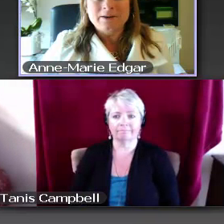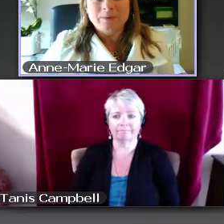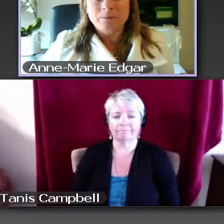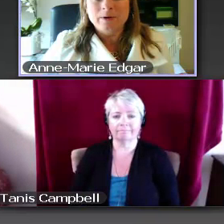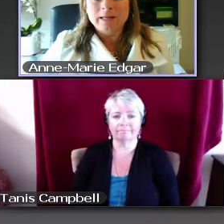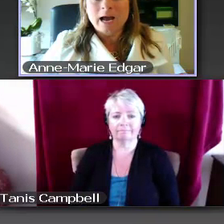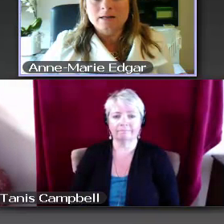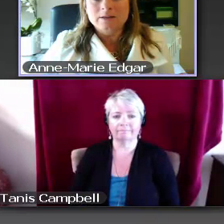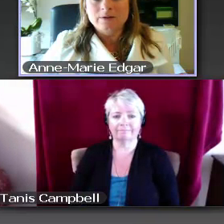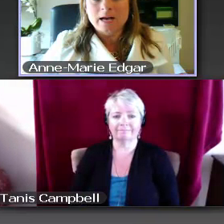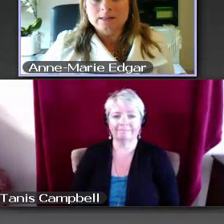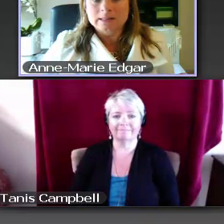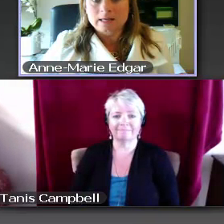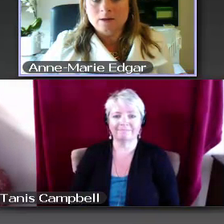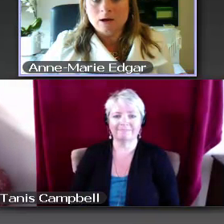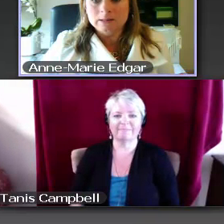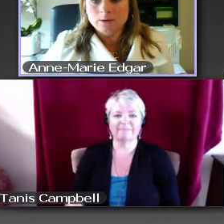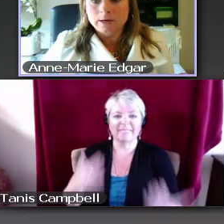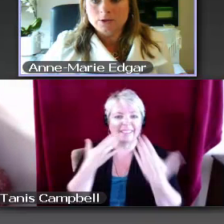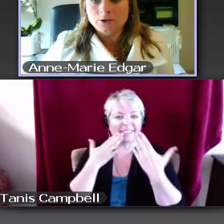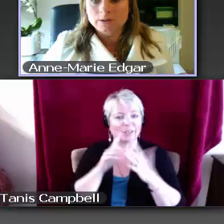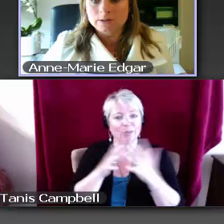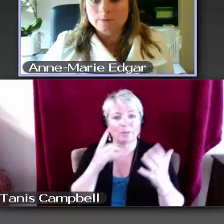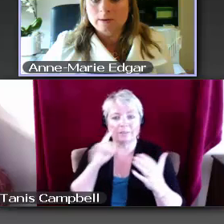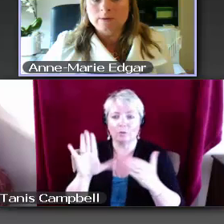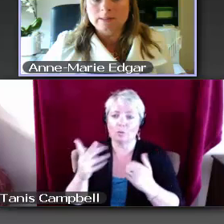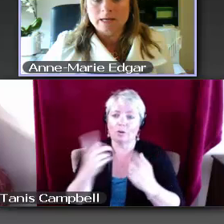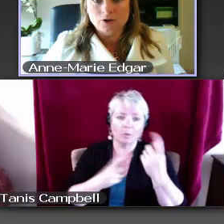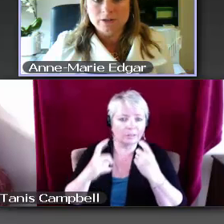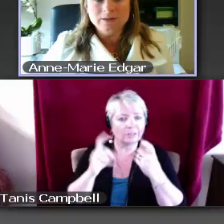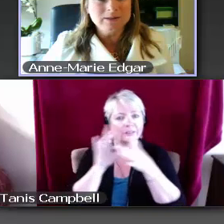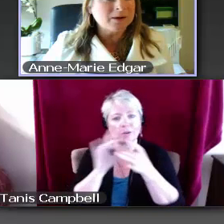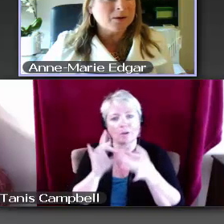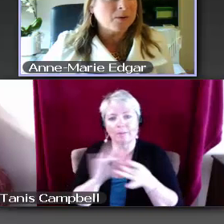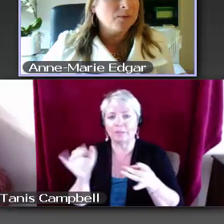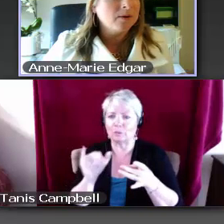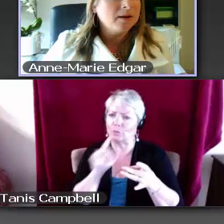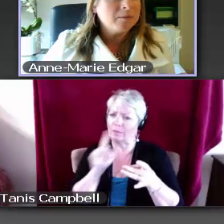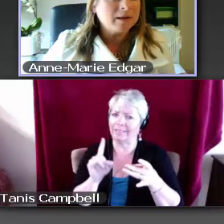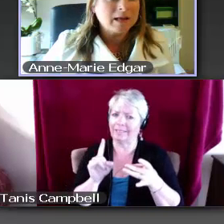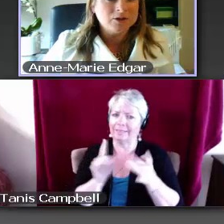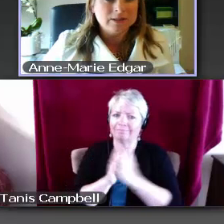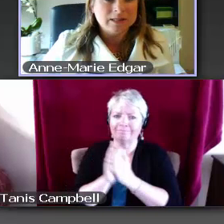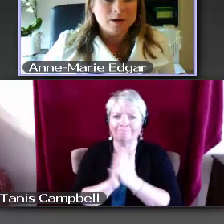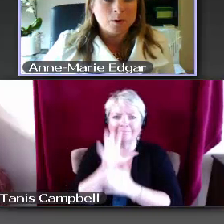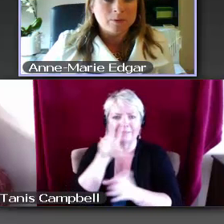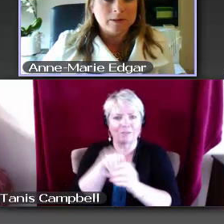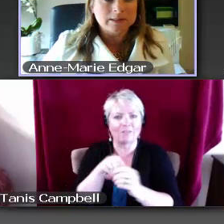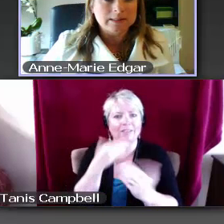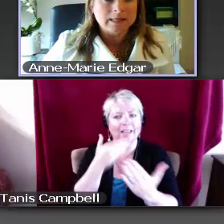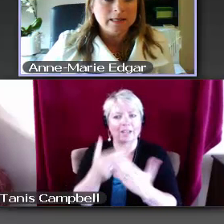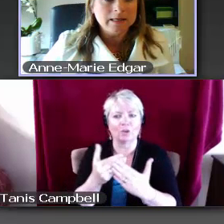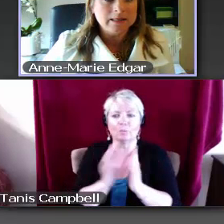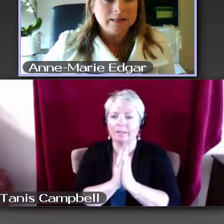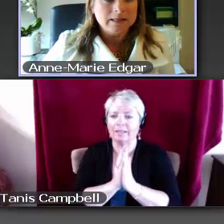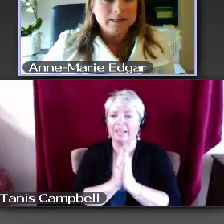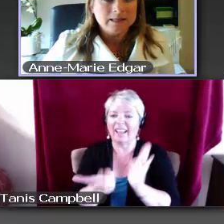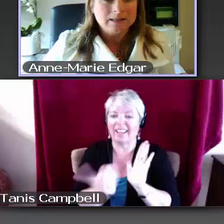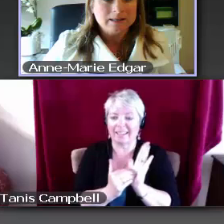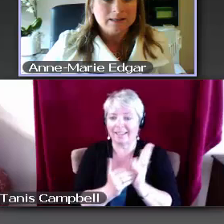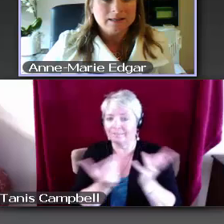As I say, you've been really active in asking lots of questions throughout the session, but let's just take a moment and